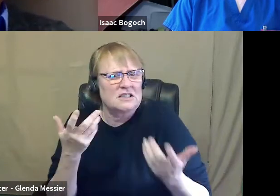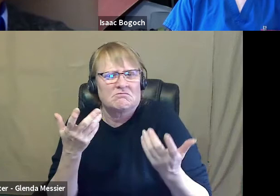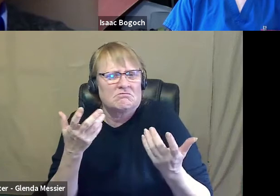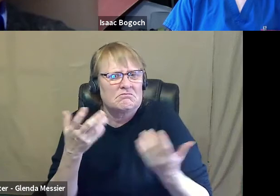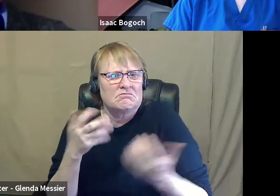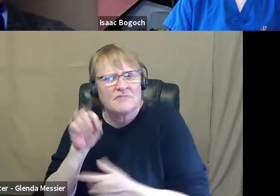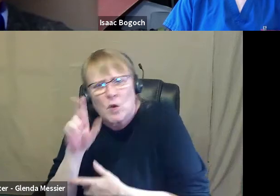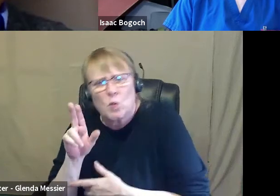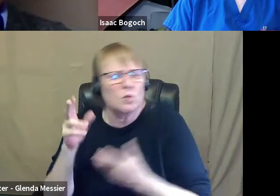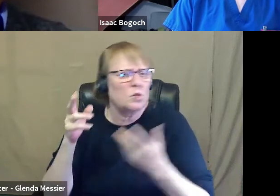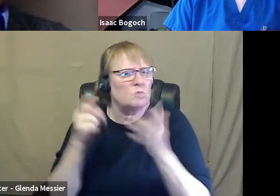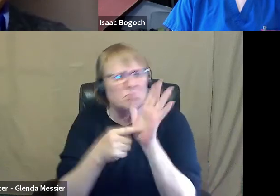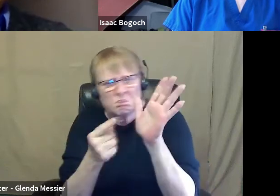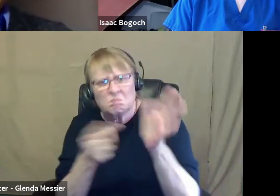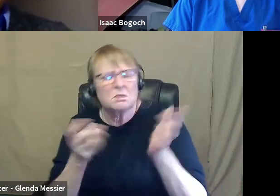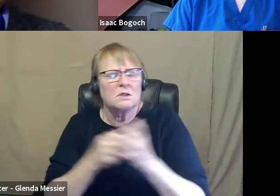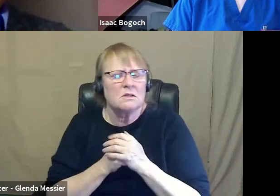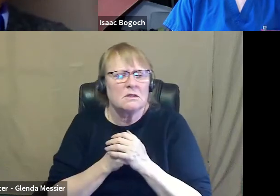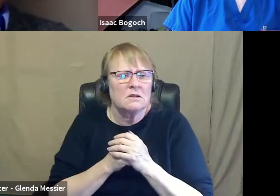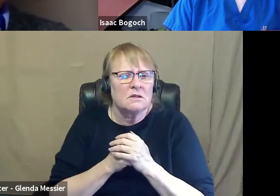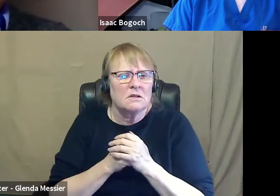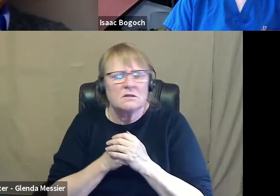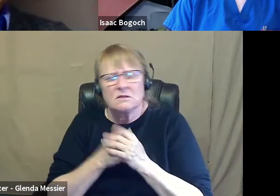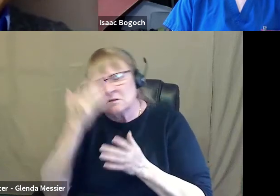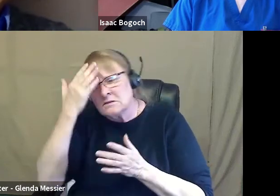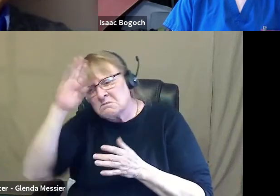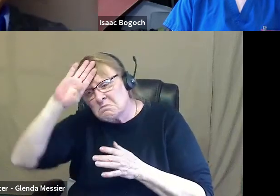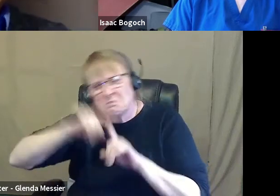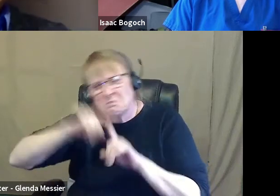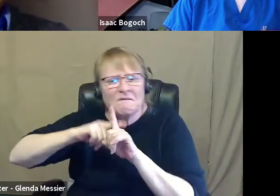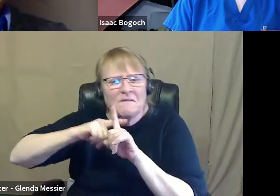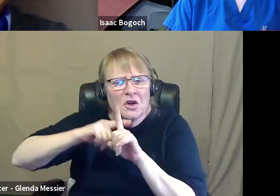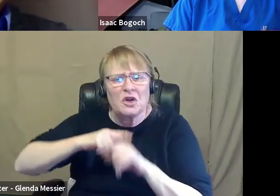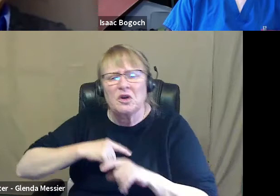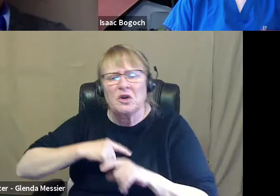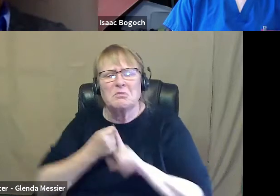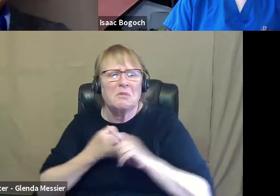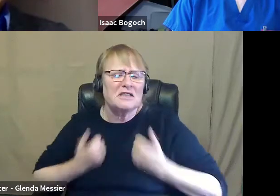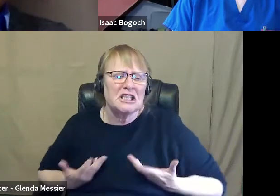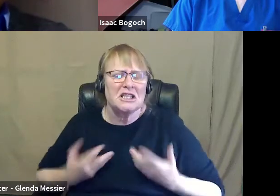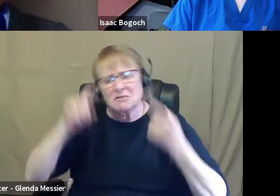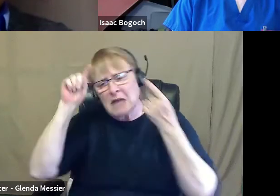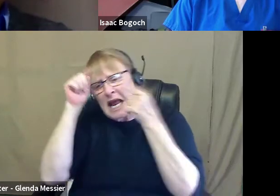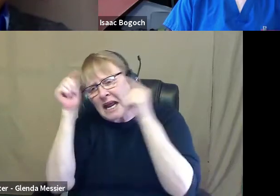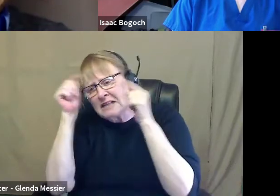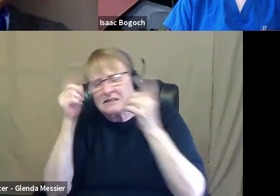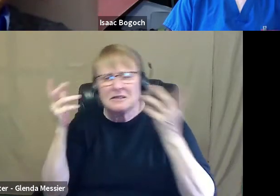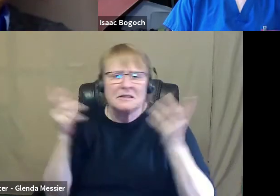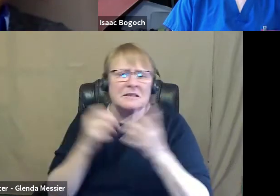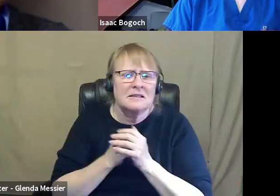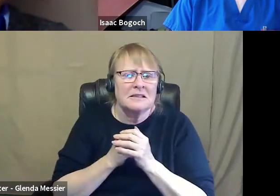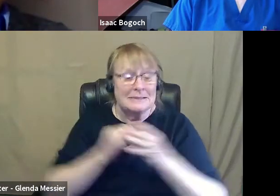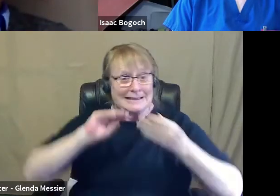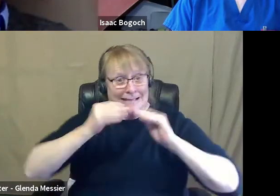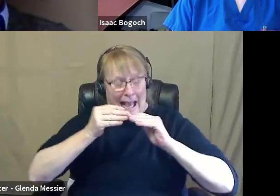the flu shot. So things like you can get a low-grade fever, you can get fatigue, you can get headaches. And when we look at the